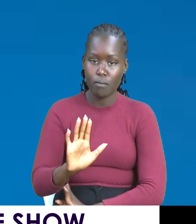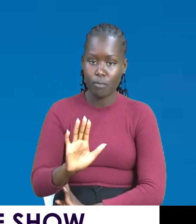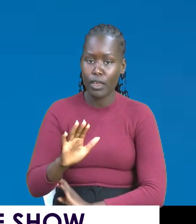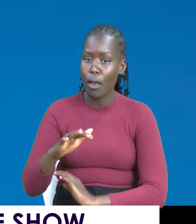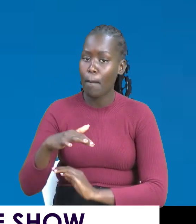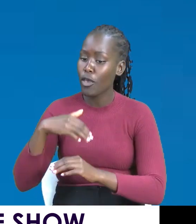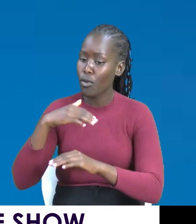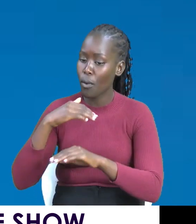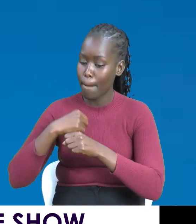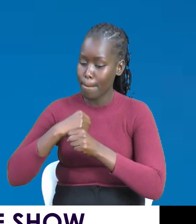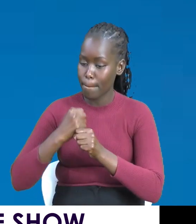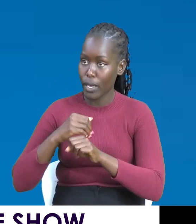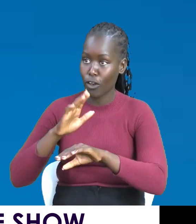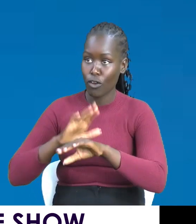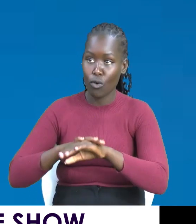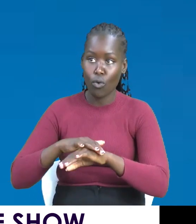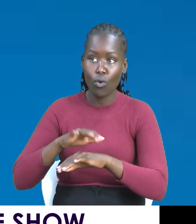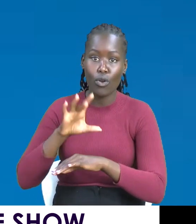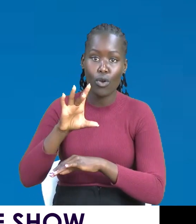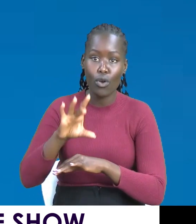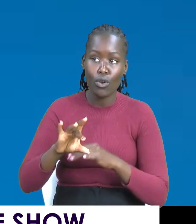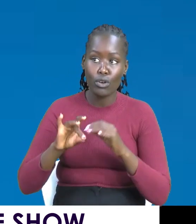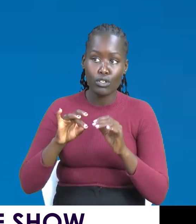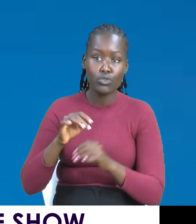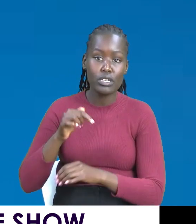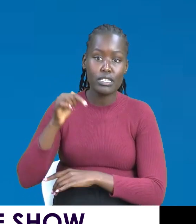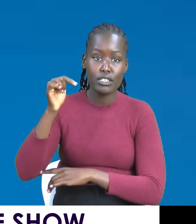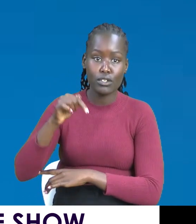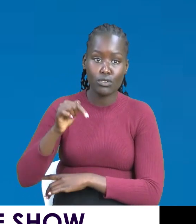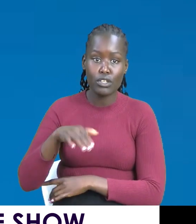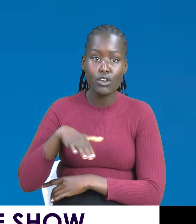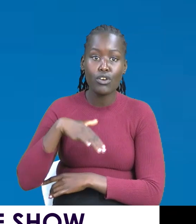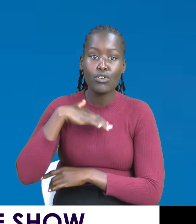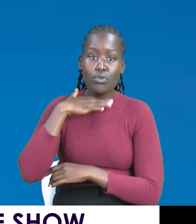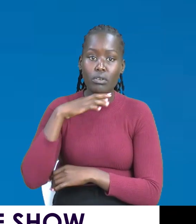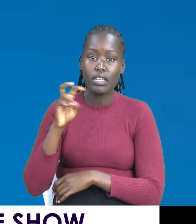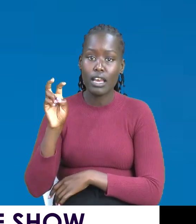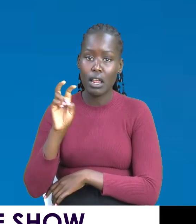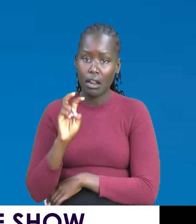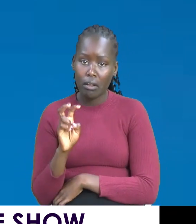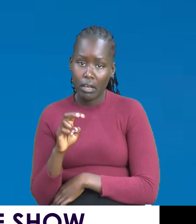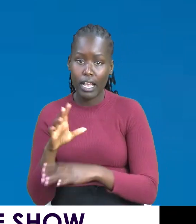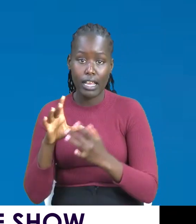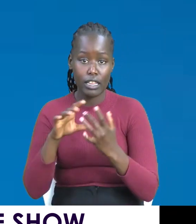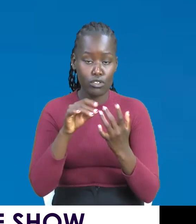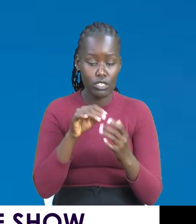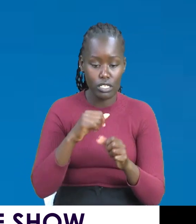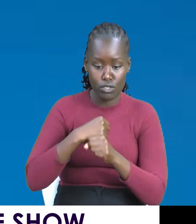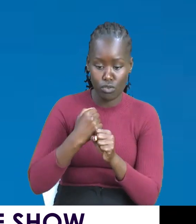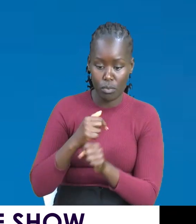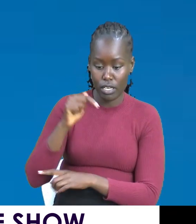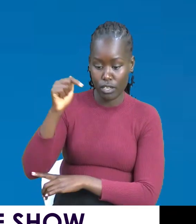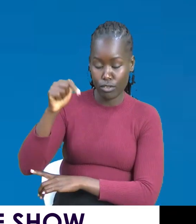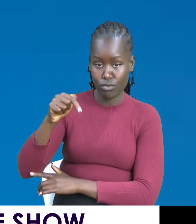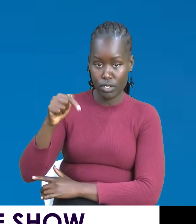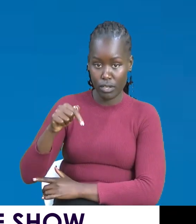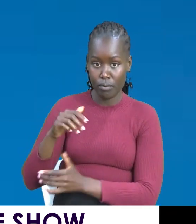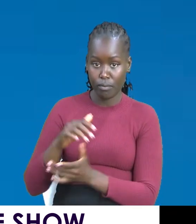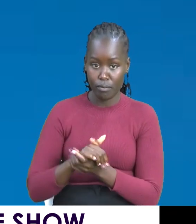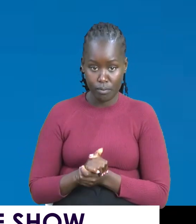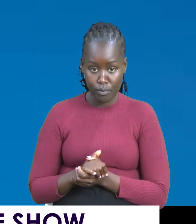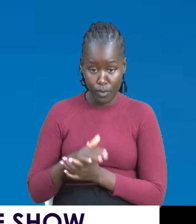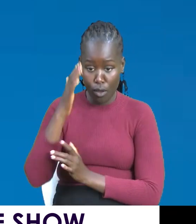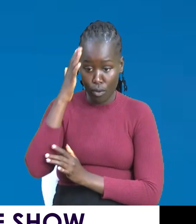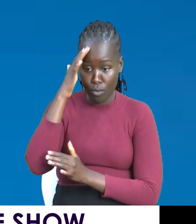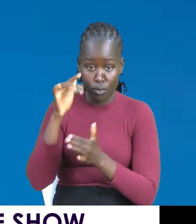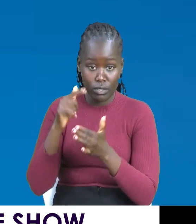proper choice today, because you will die looking like the choices you're making today. Guess